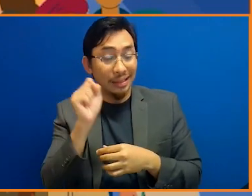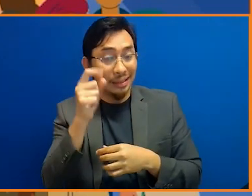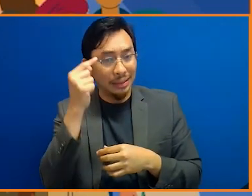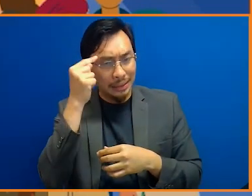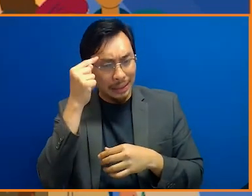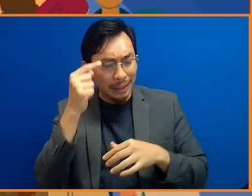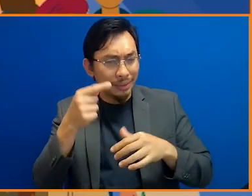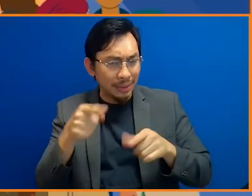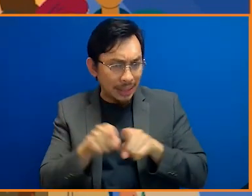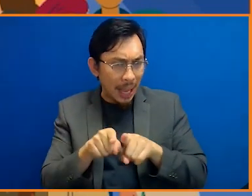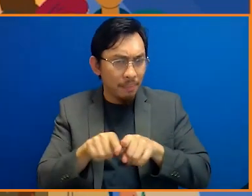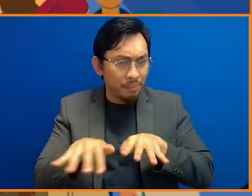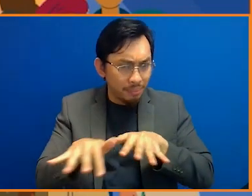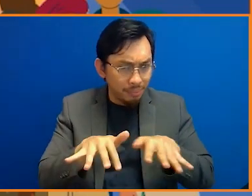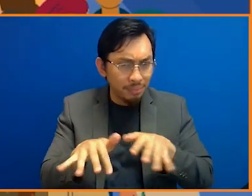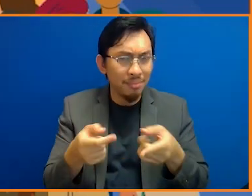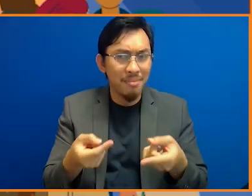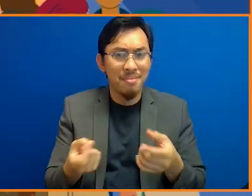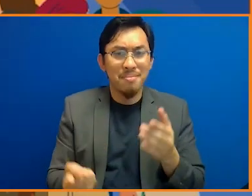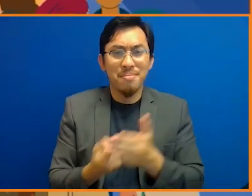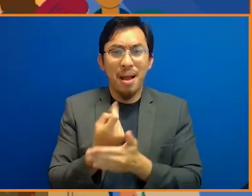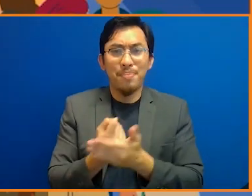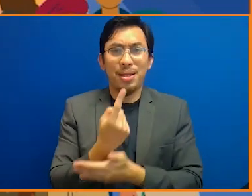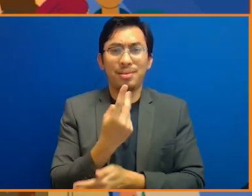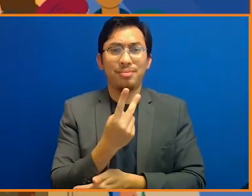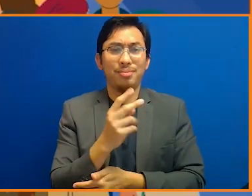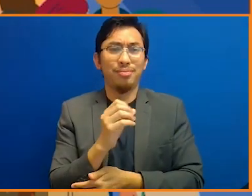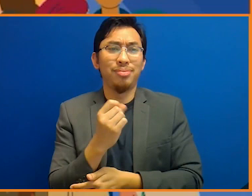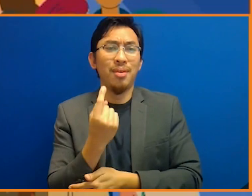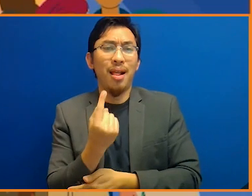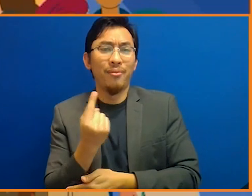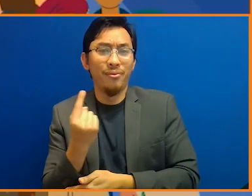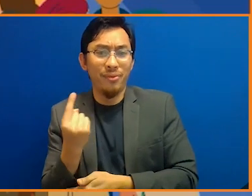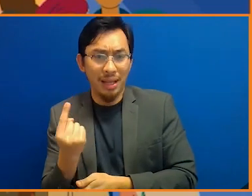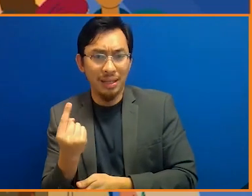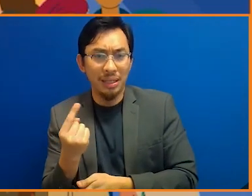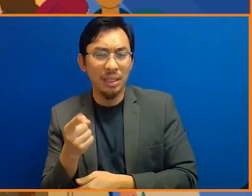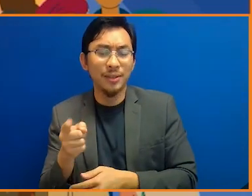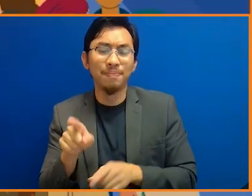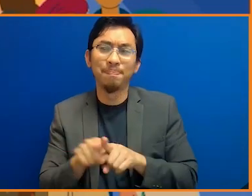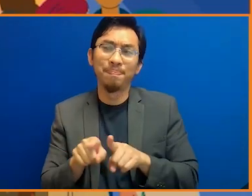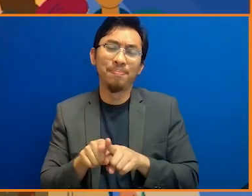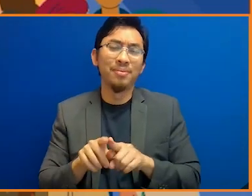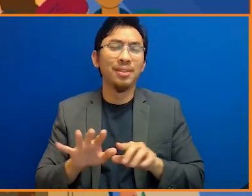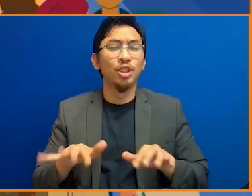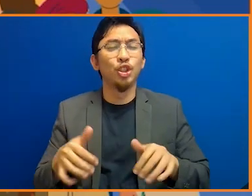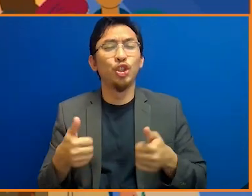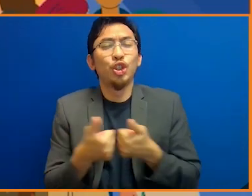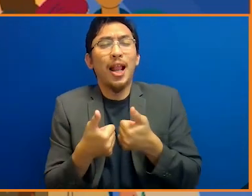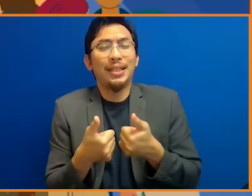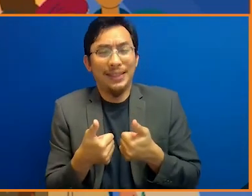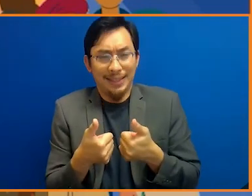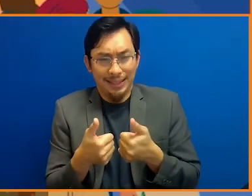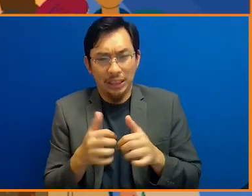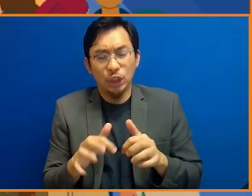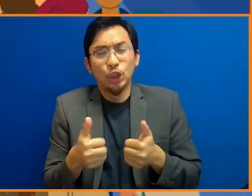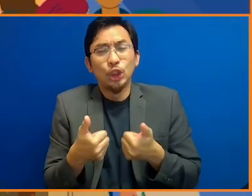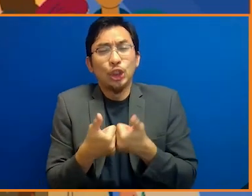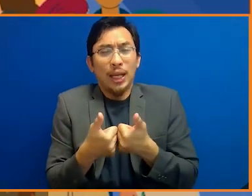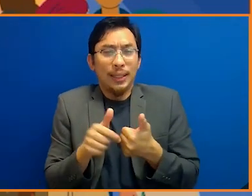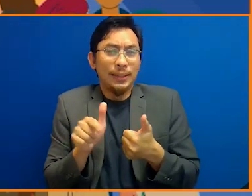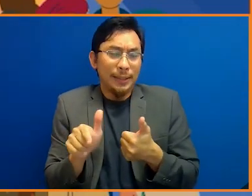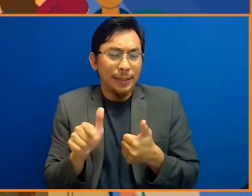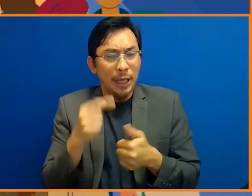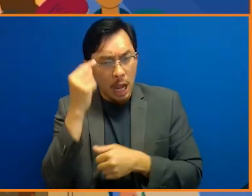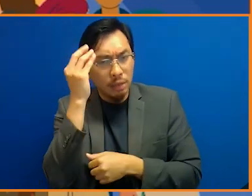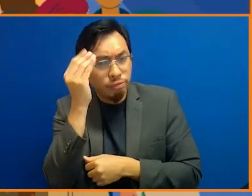the same strategies, the same damage was happen again in 2011. So it's kind of challenge how